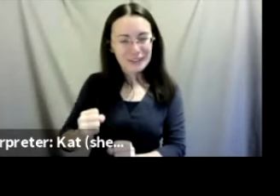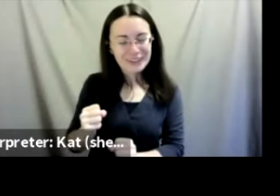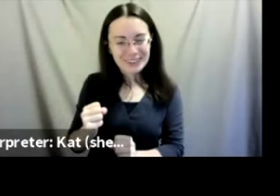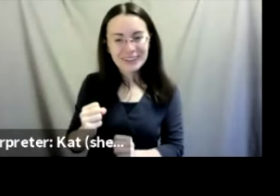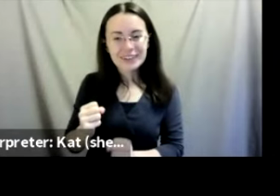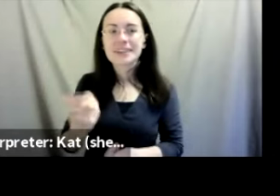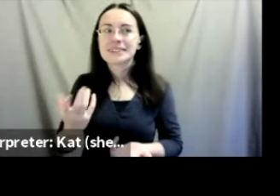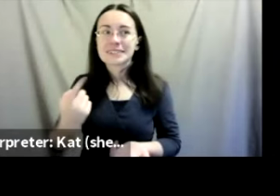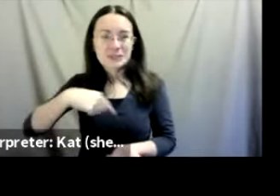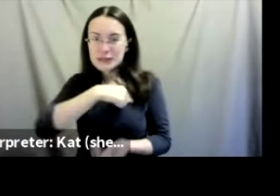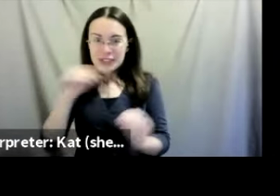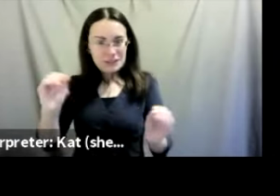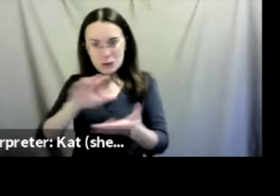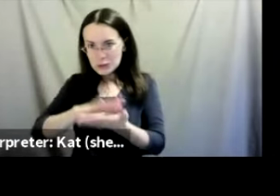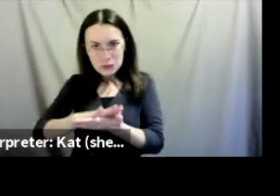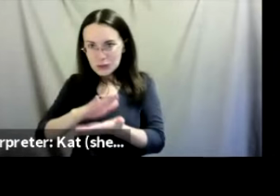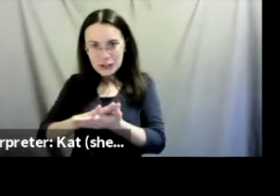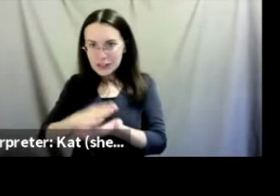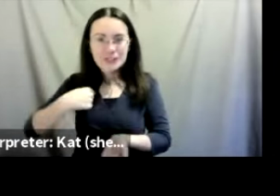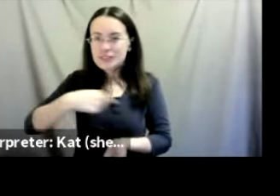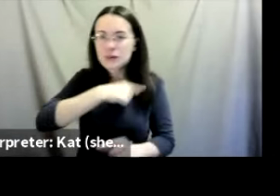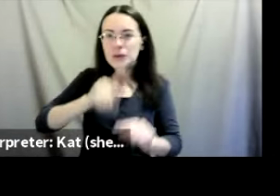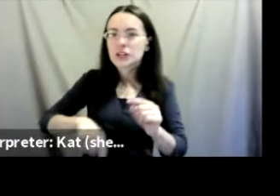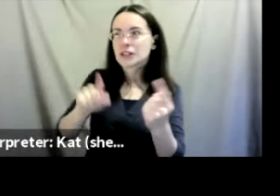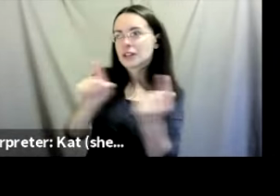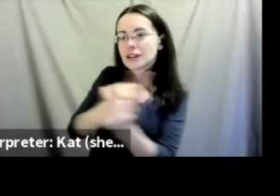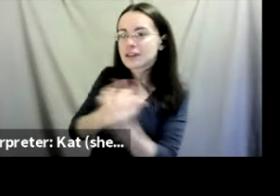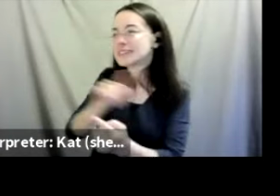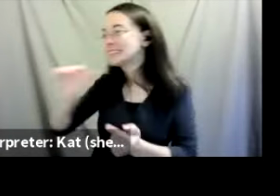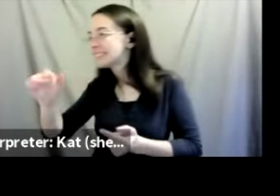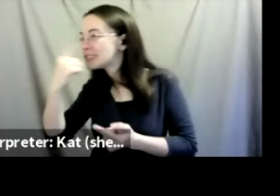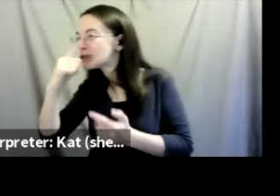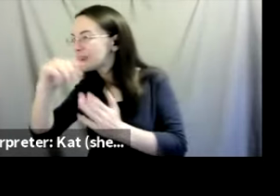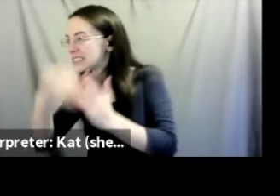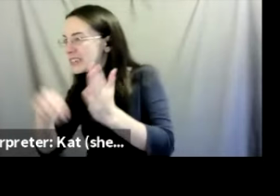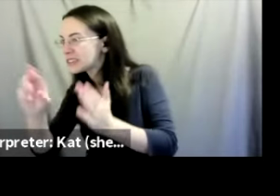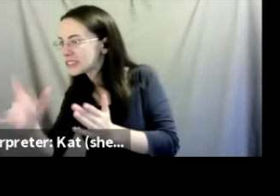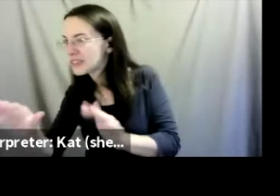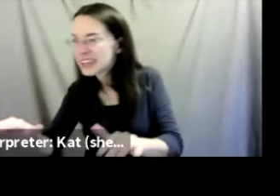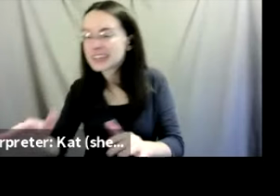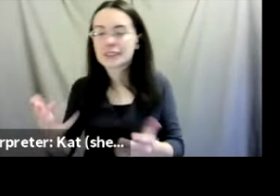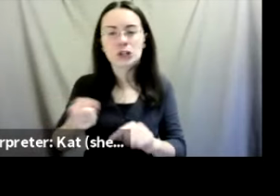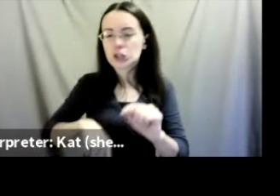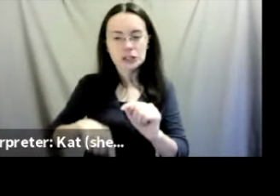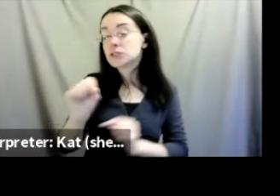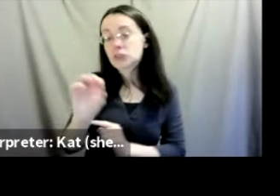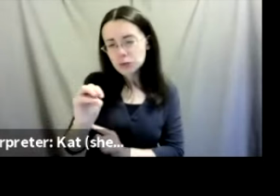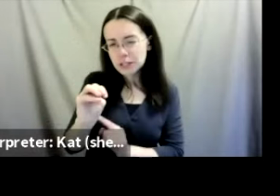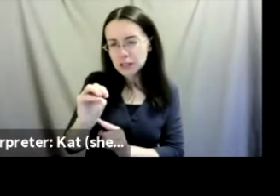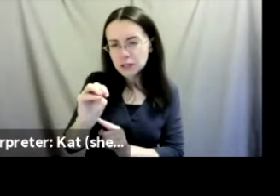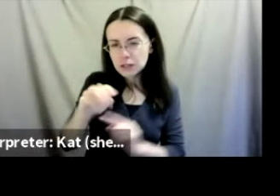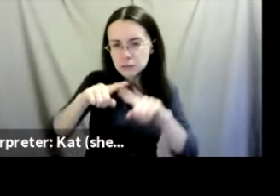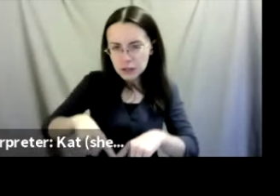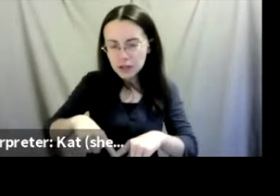school anymore. So we couldn't like go ask our friends in school, can you take this survey really fast? So a lot of social media, sending